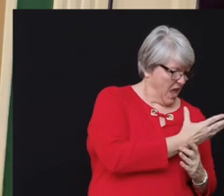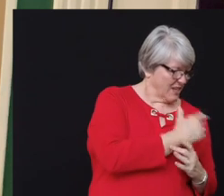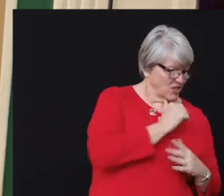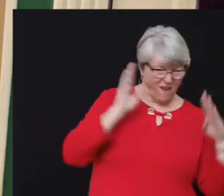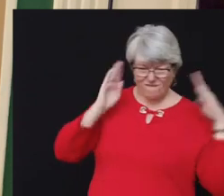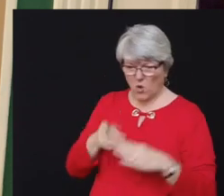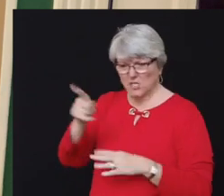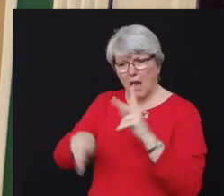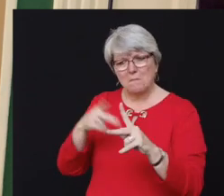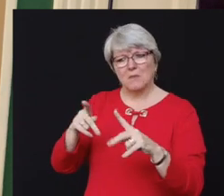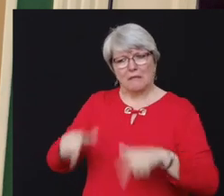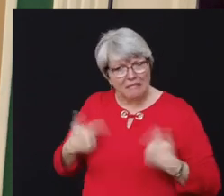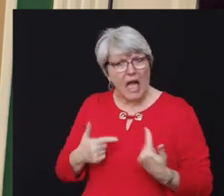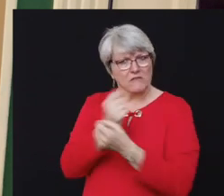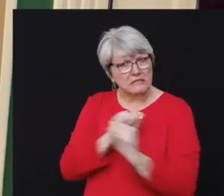save.